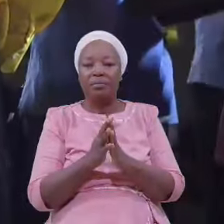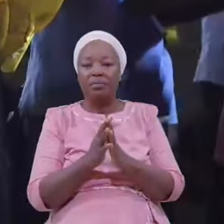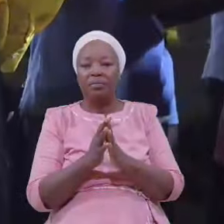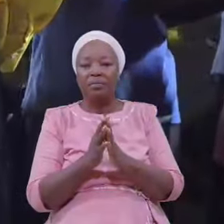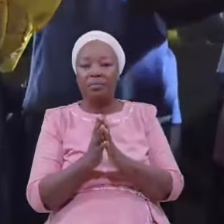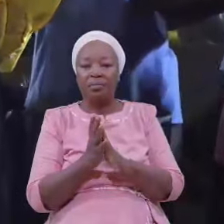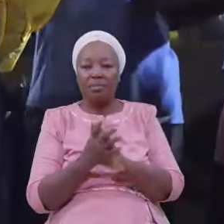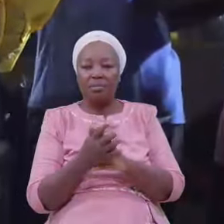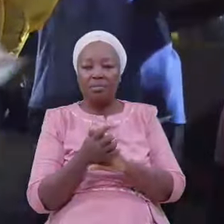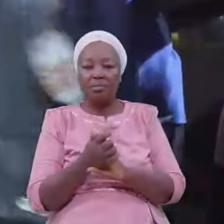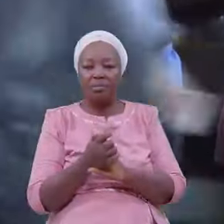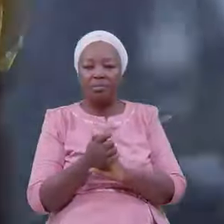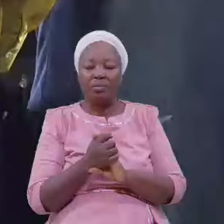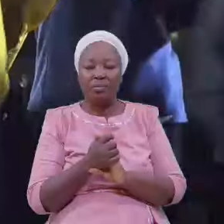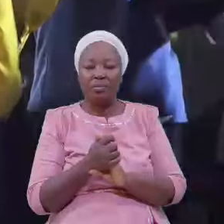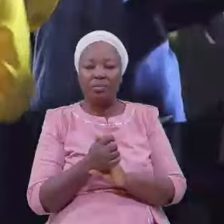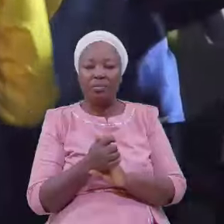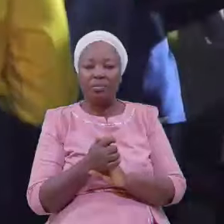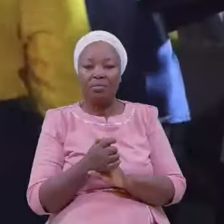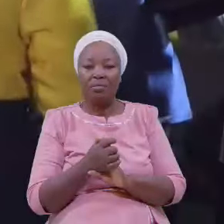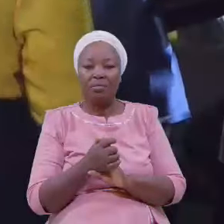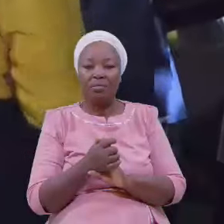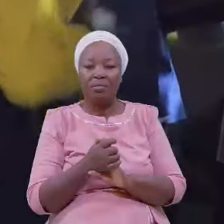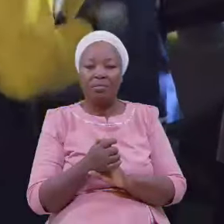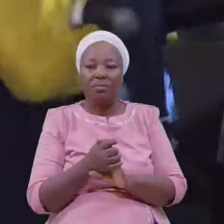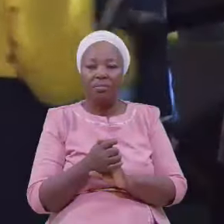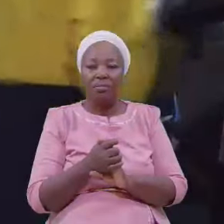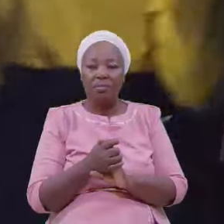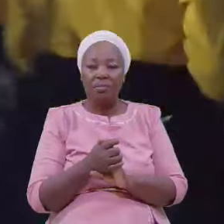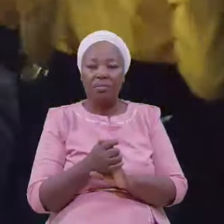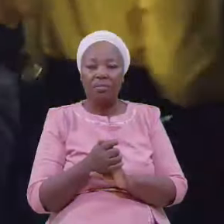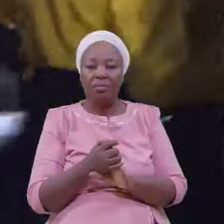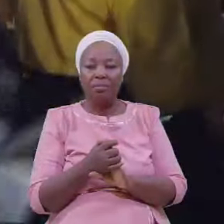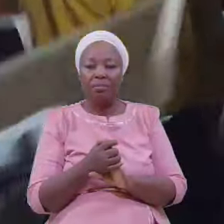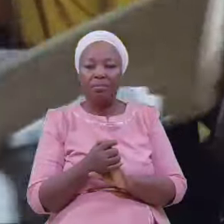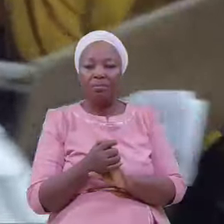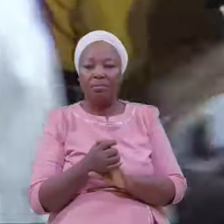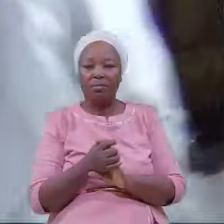it before the man of God comes up for the miracle prayer tonight.